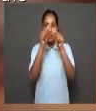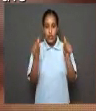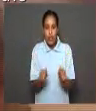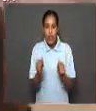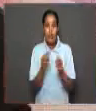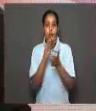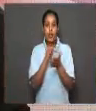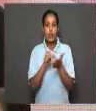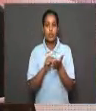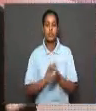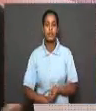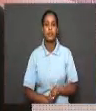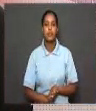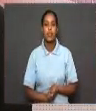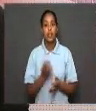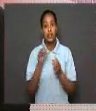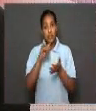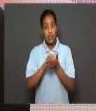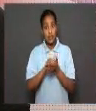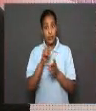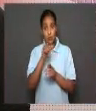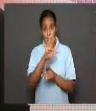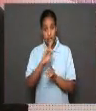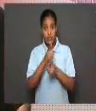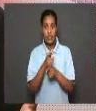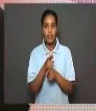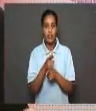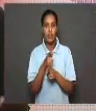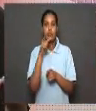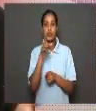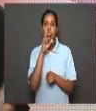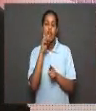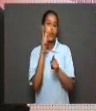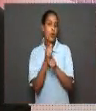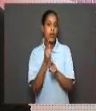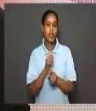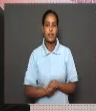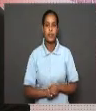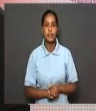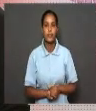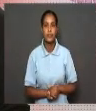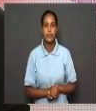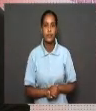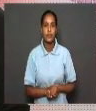molecules. If that was your answer, then you are correct.